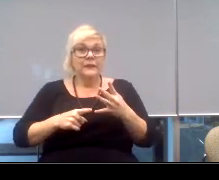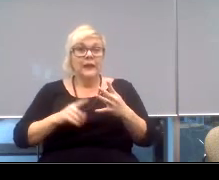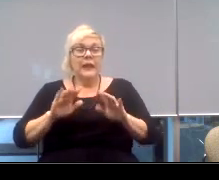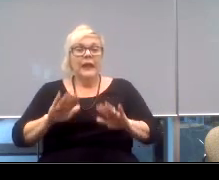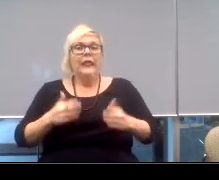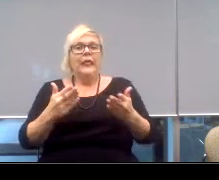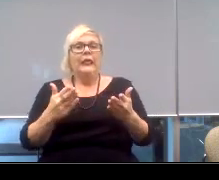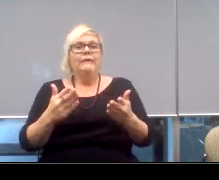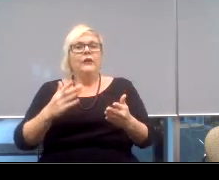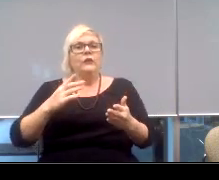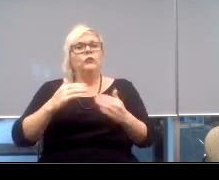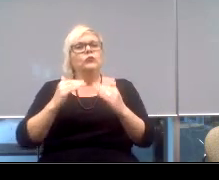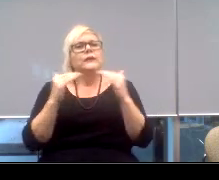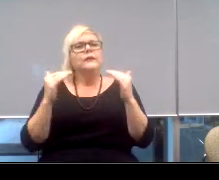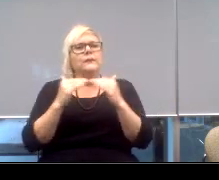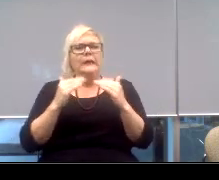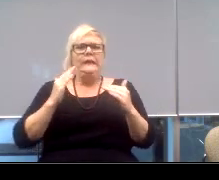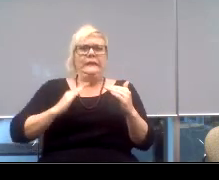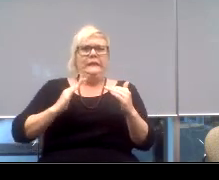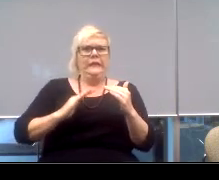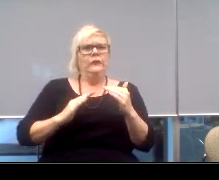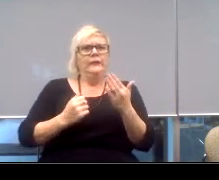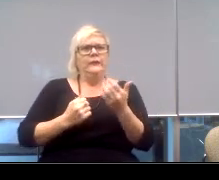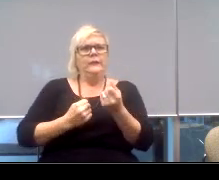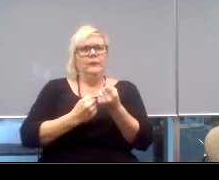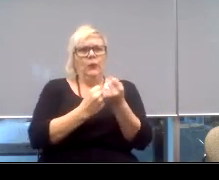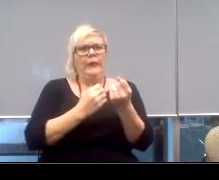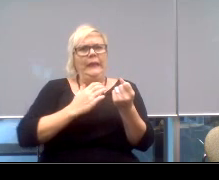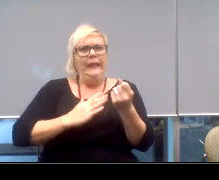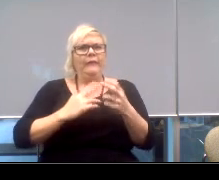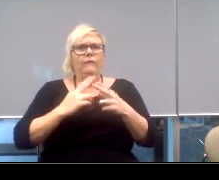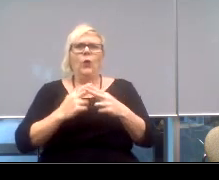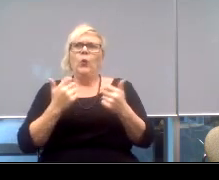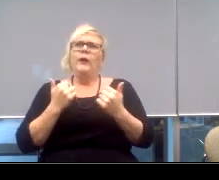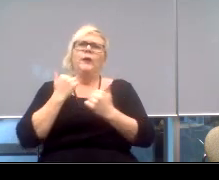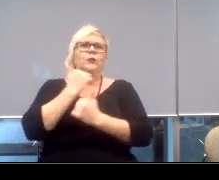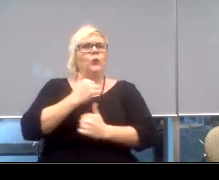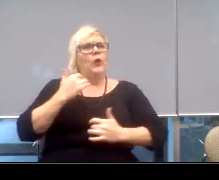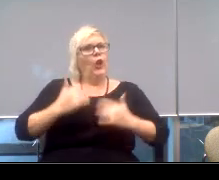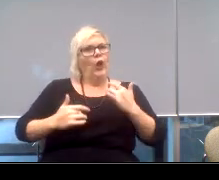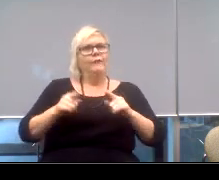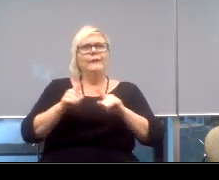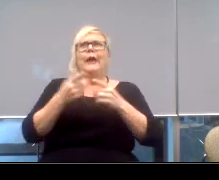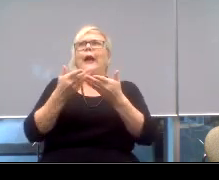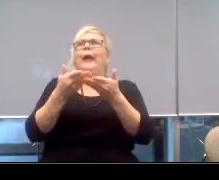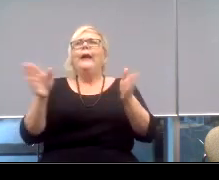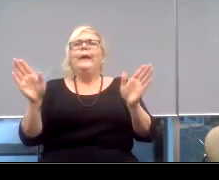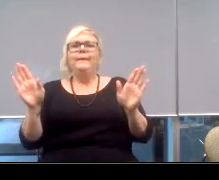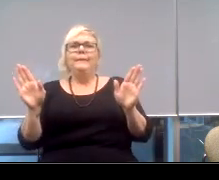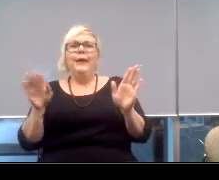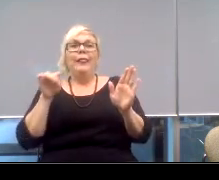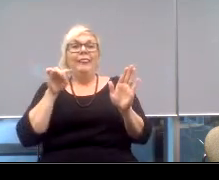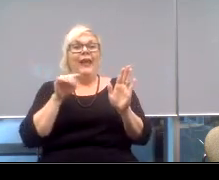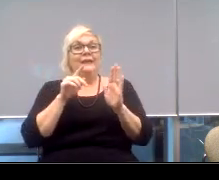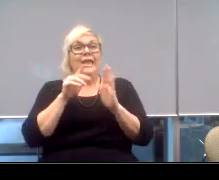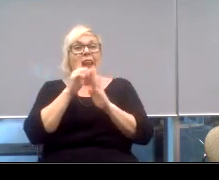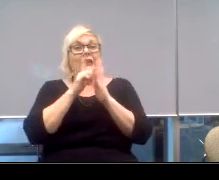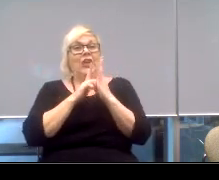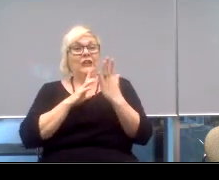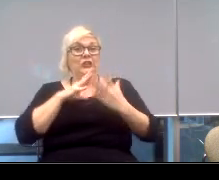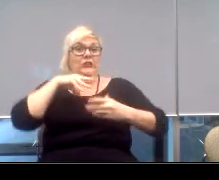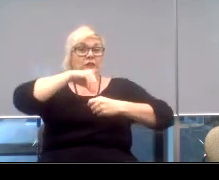and necessary supports they need to enjoy an ordinary life. Now, those are aspects enshrined in legislation. So if you want to